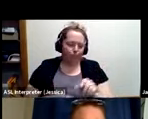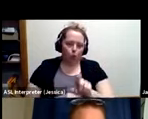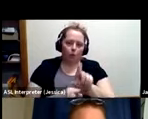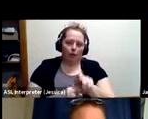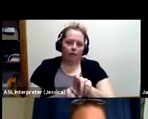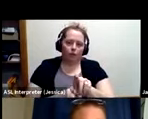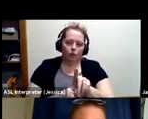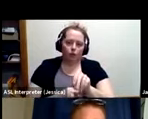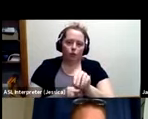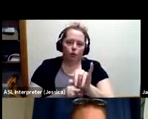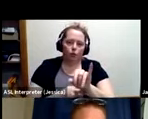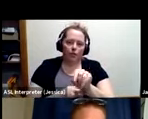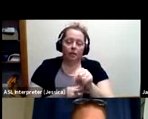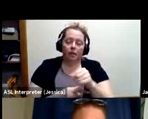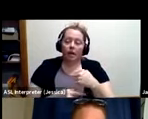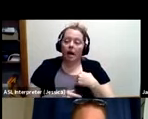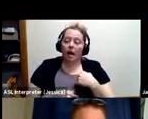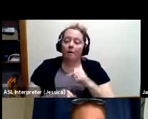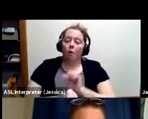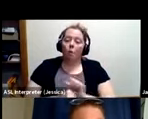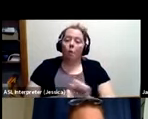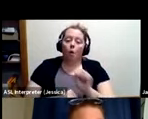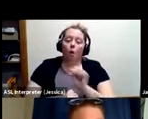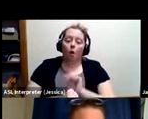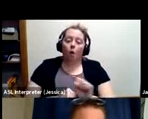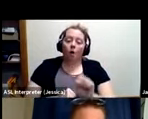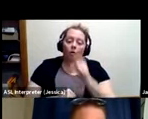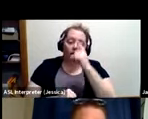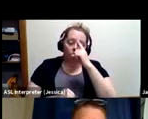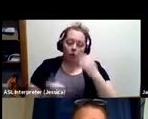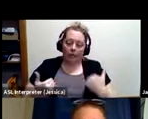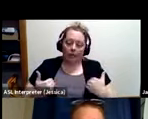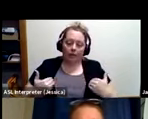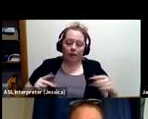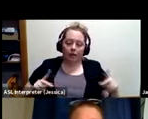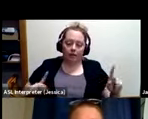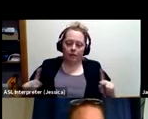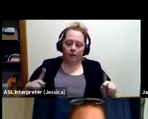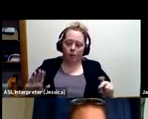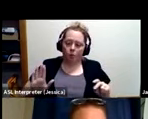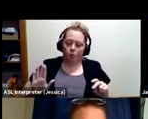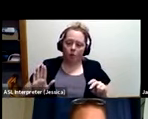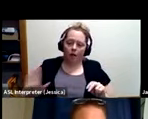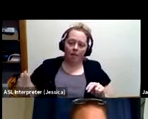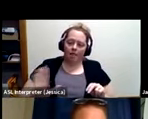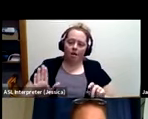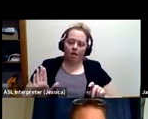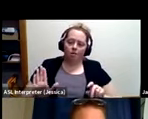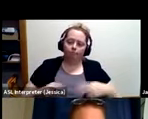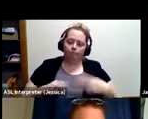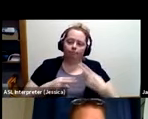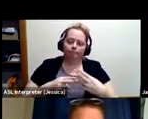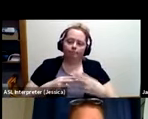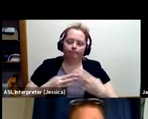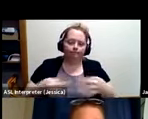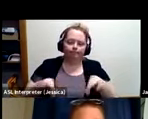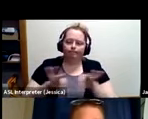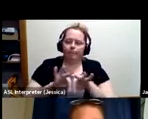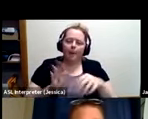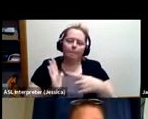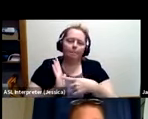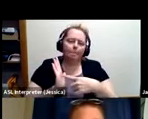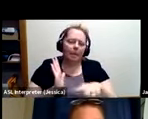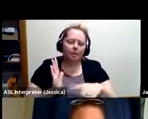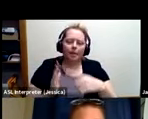to have their legal name for something that I really do need it for, which would be payment at the W-9, something like that,